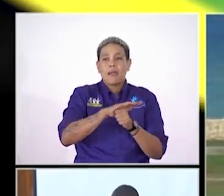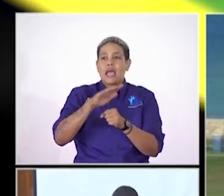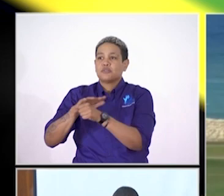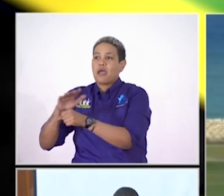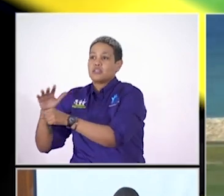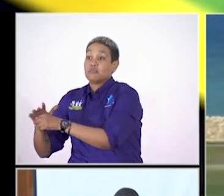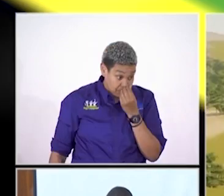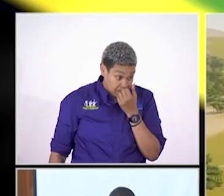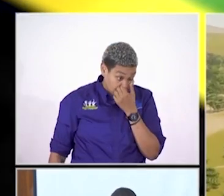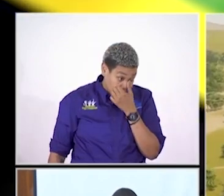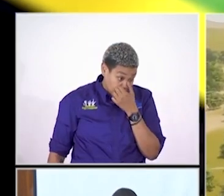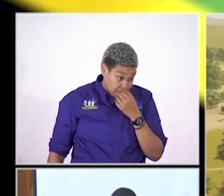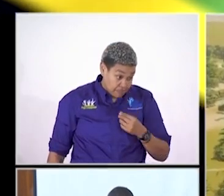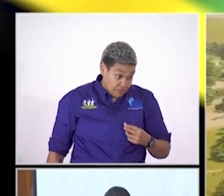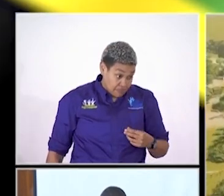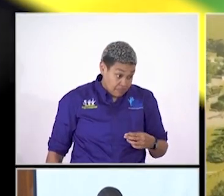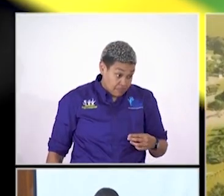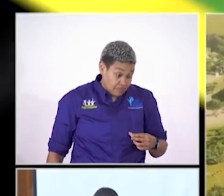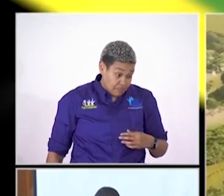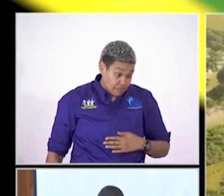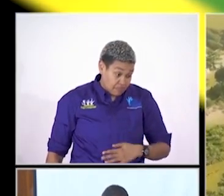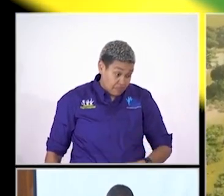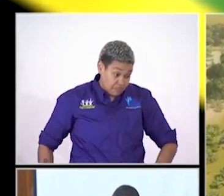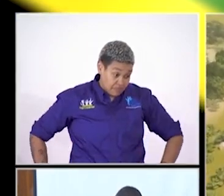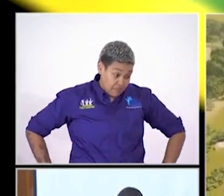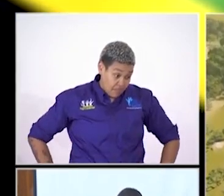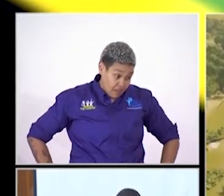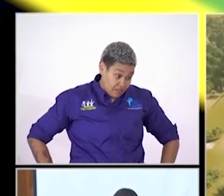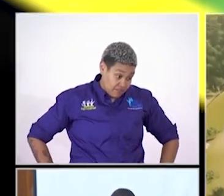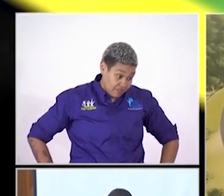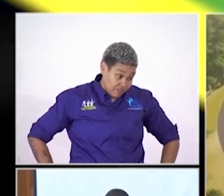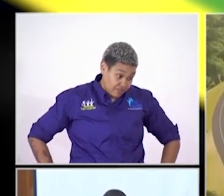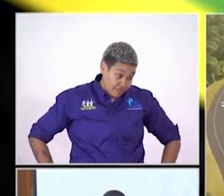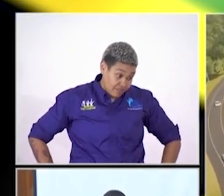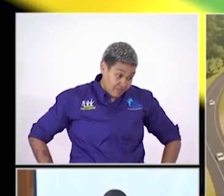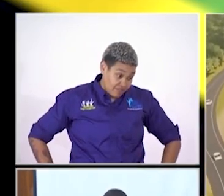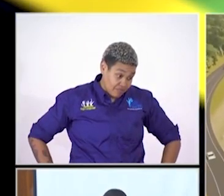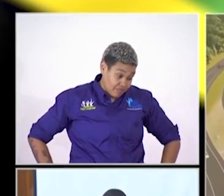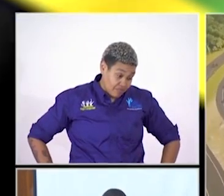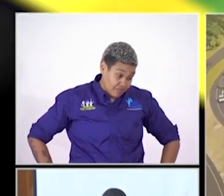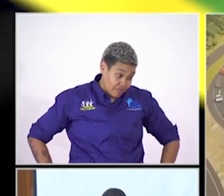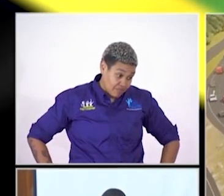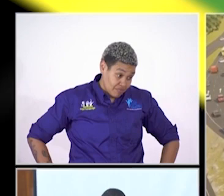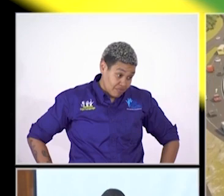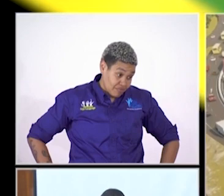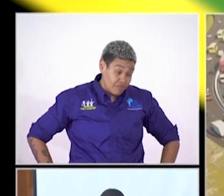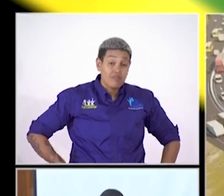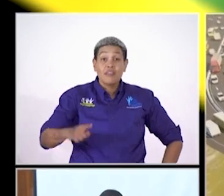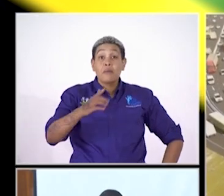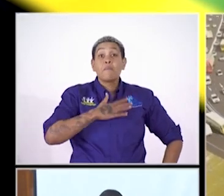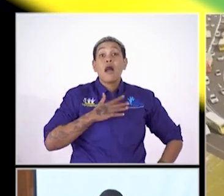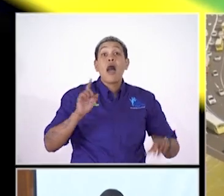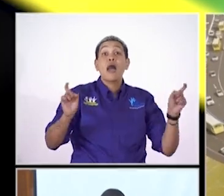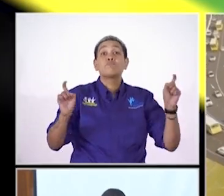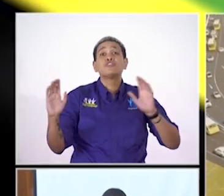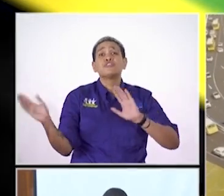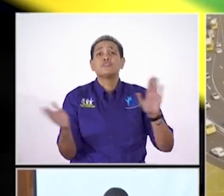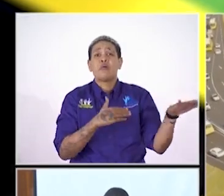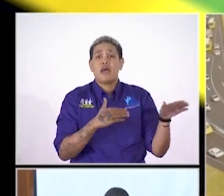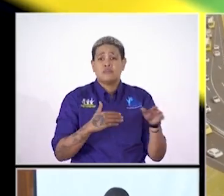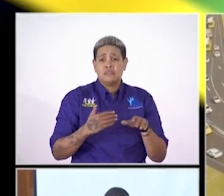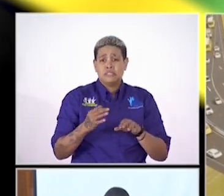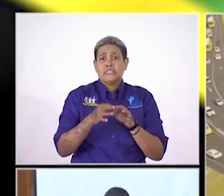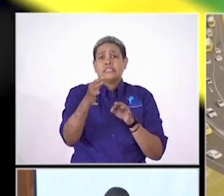the acquisition of lands. My administration plans to extend the Southern Coastal Highway Improvement